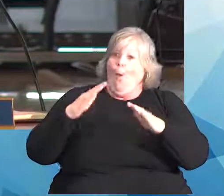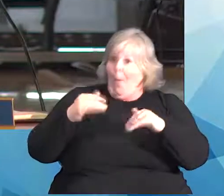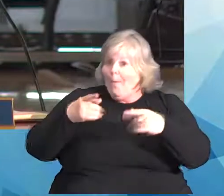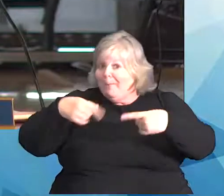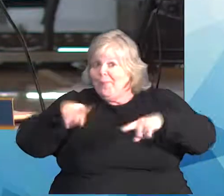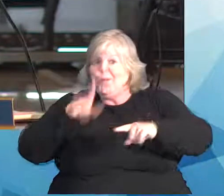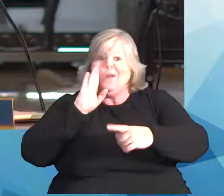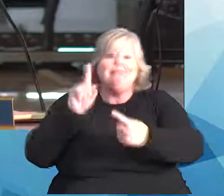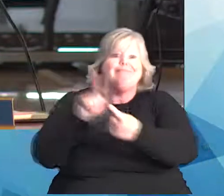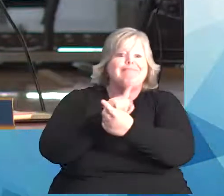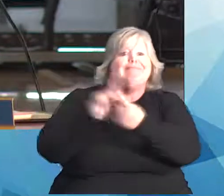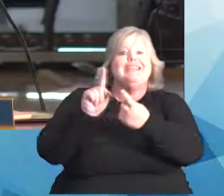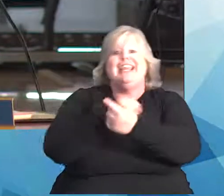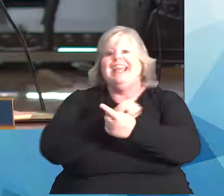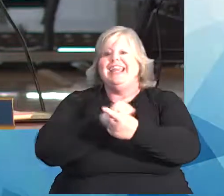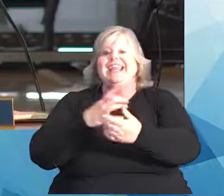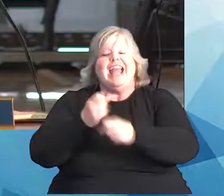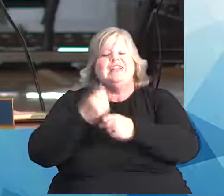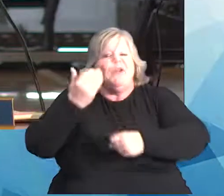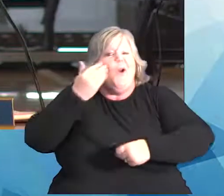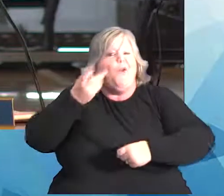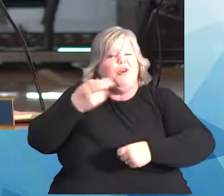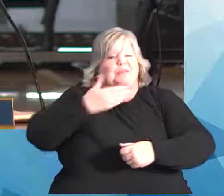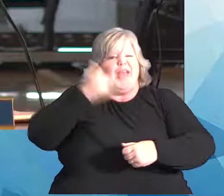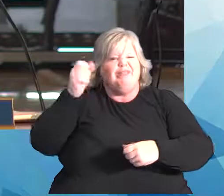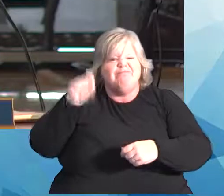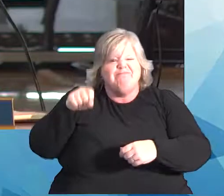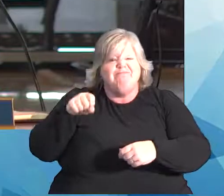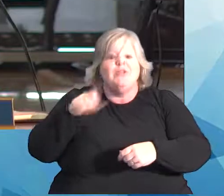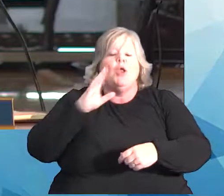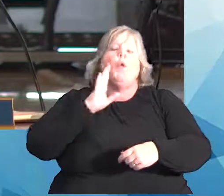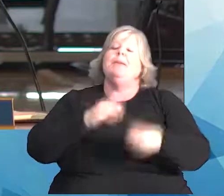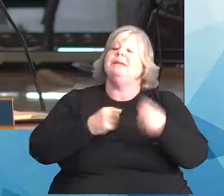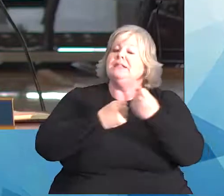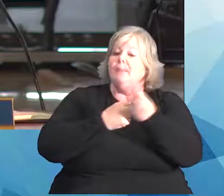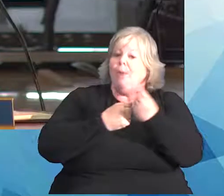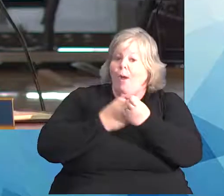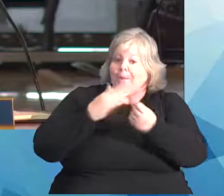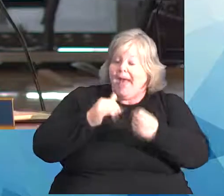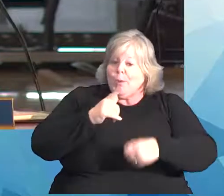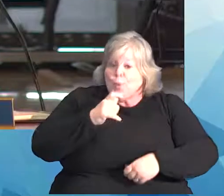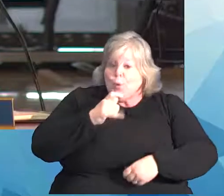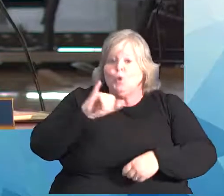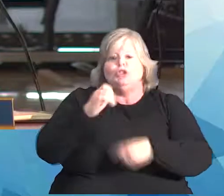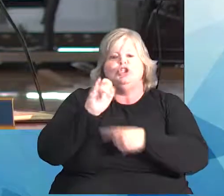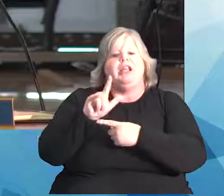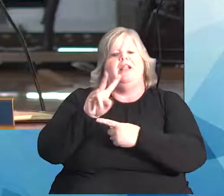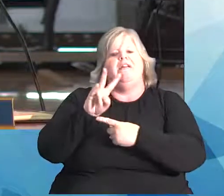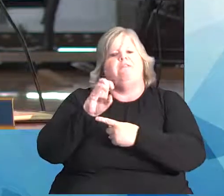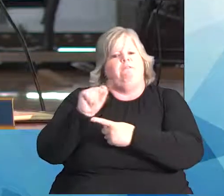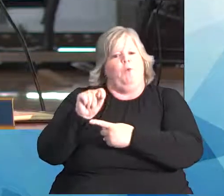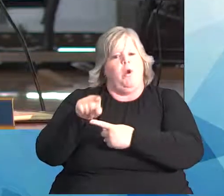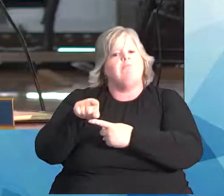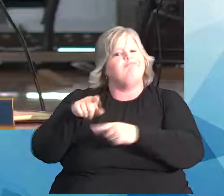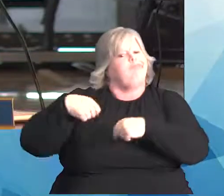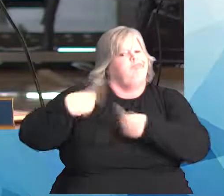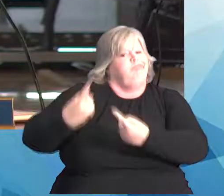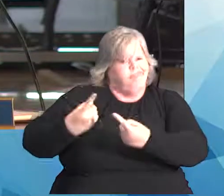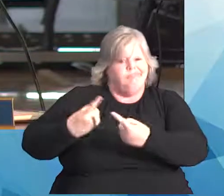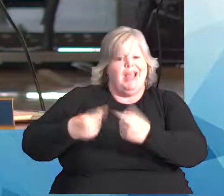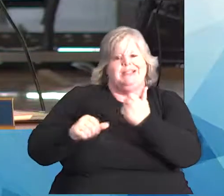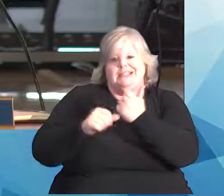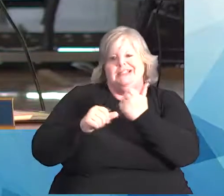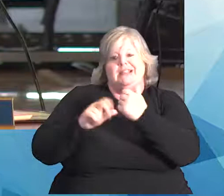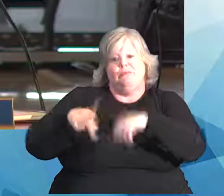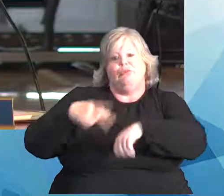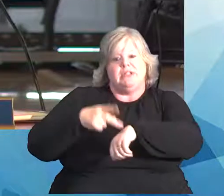get to know Trisha a little better. She will be supported by Jill Voigt, who has been working as assistant principal and has